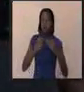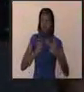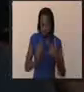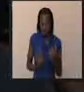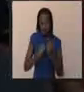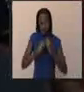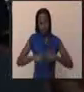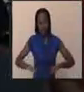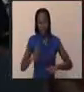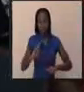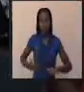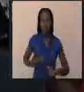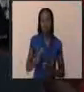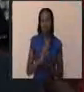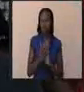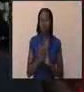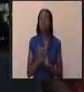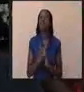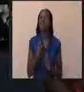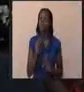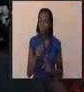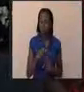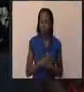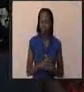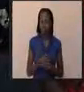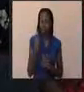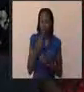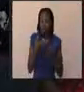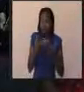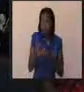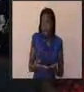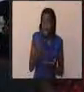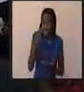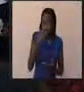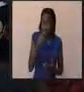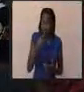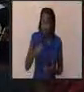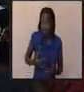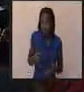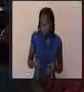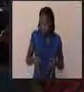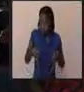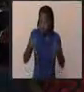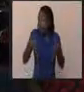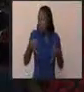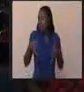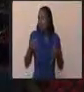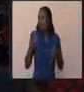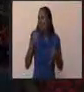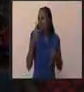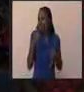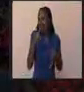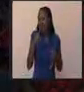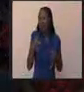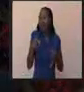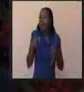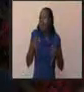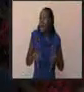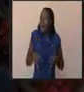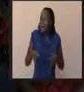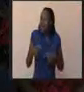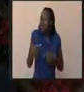be and then become that. It'll be a little bit difficult though if you want long legs and yours happen to be